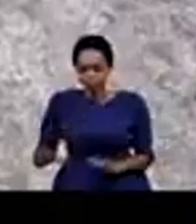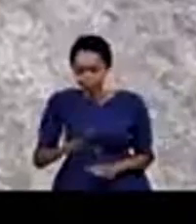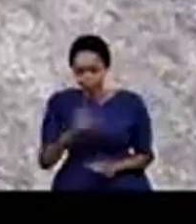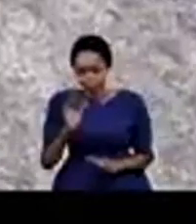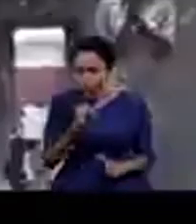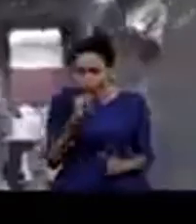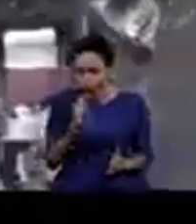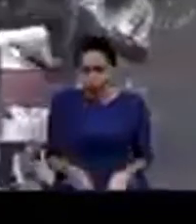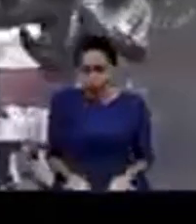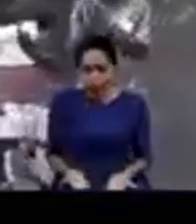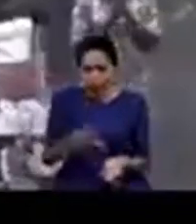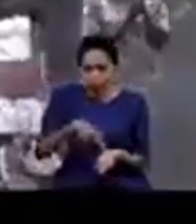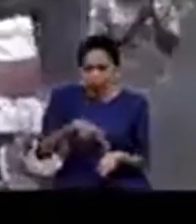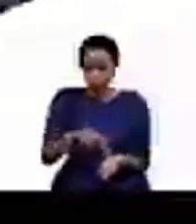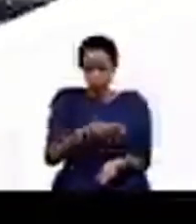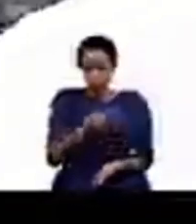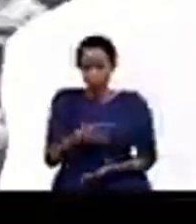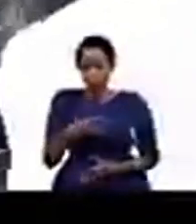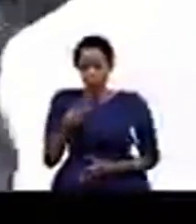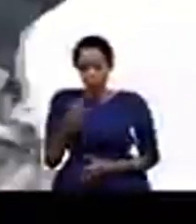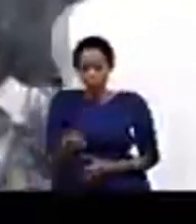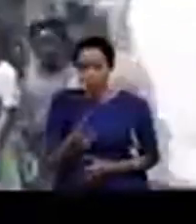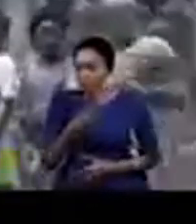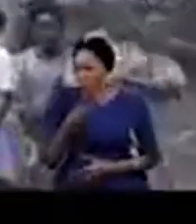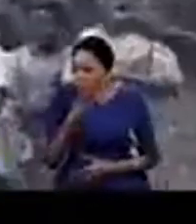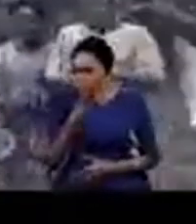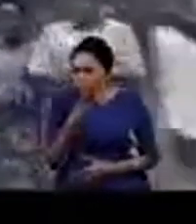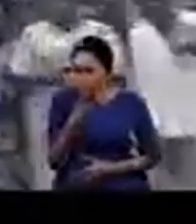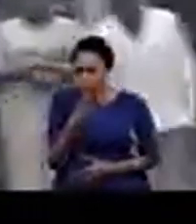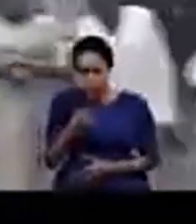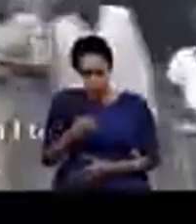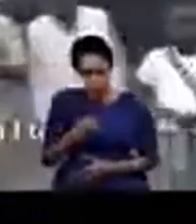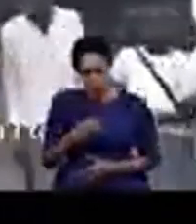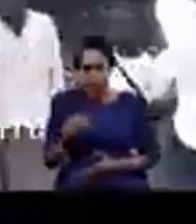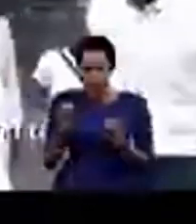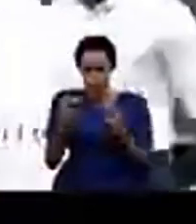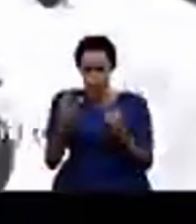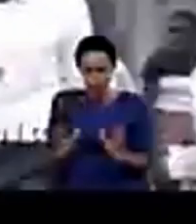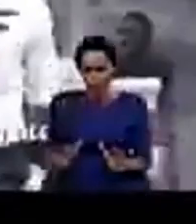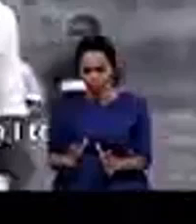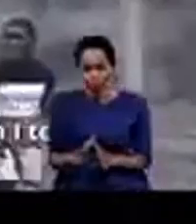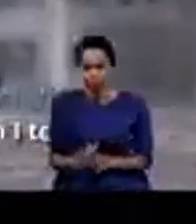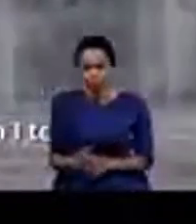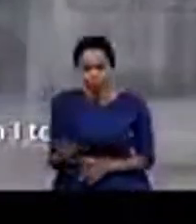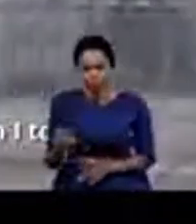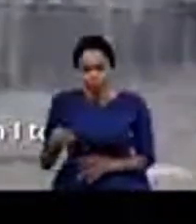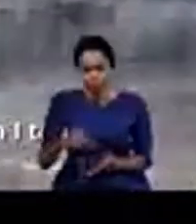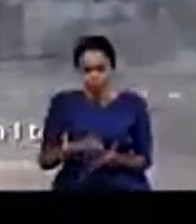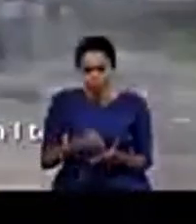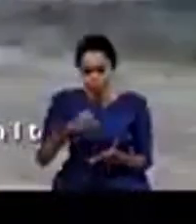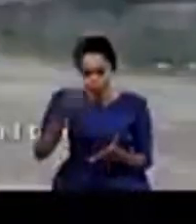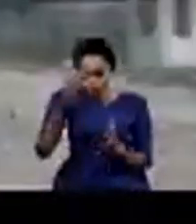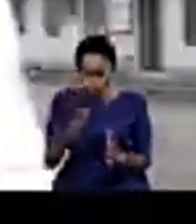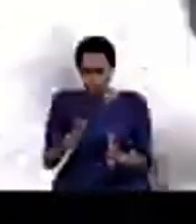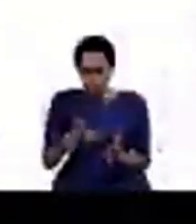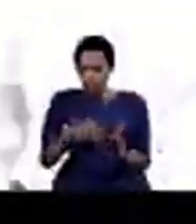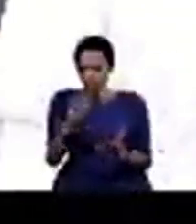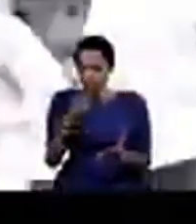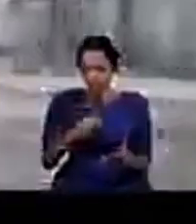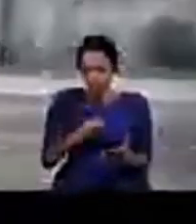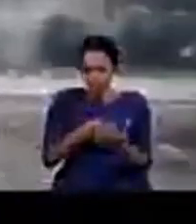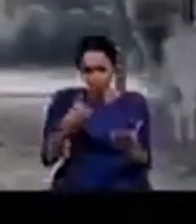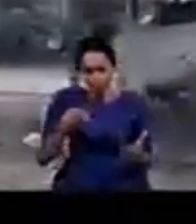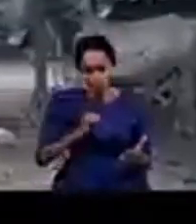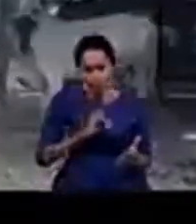on both sides. I said, madam, I'm a teacher. And as a teacher, the students don't tell me the curriculum I teach. Oh,